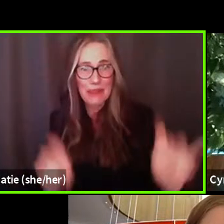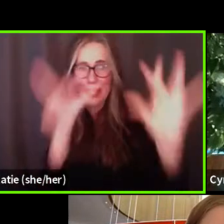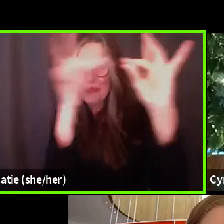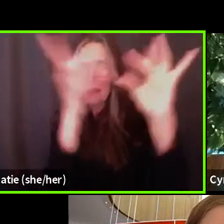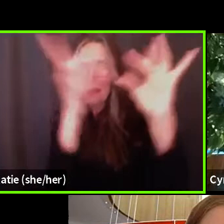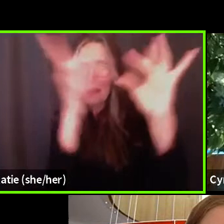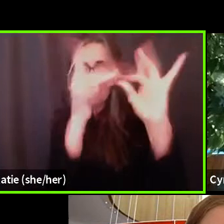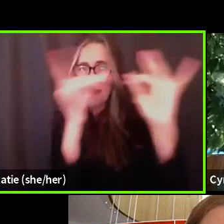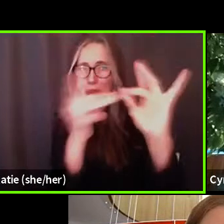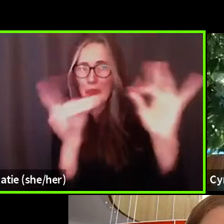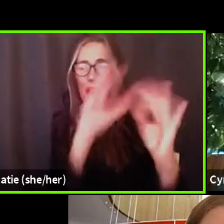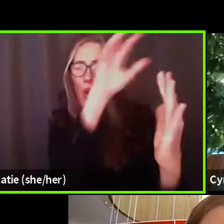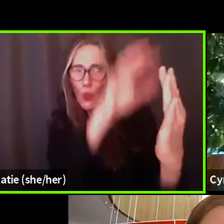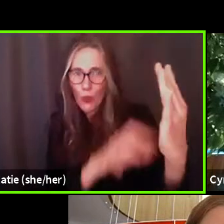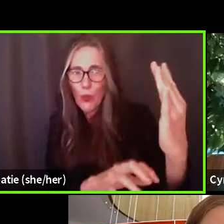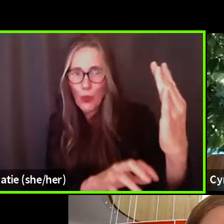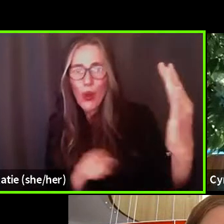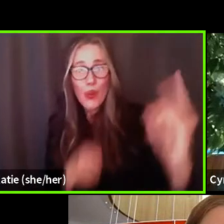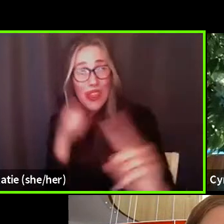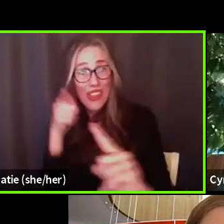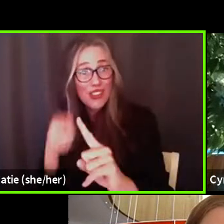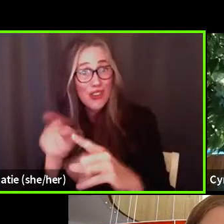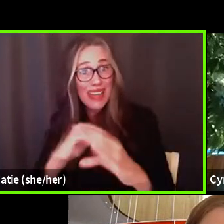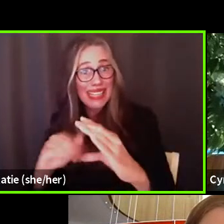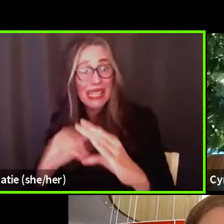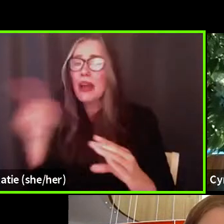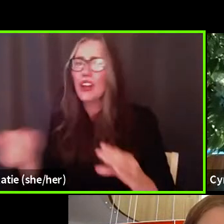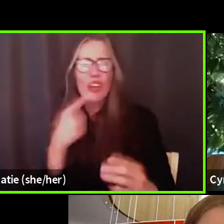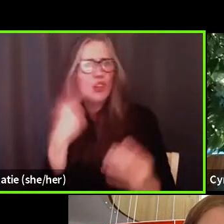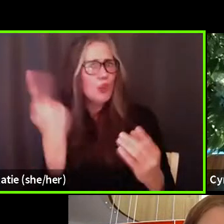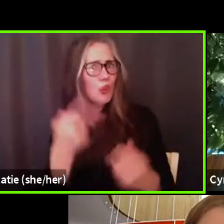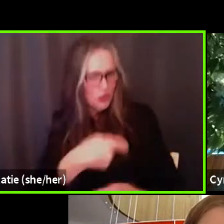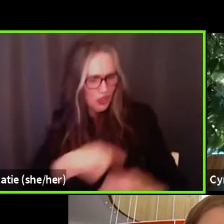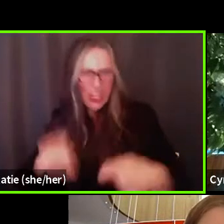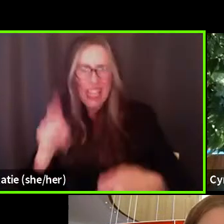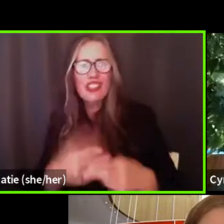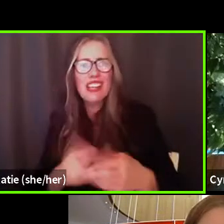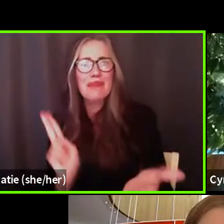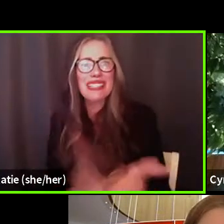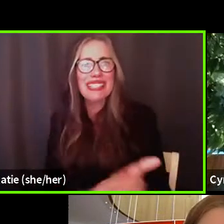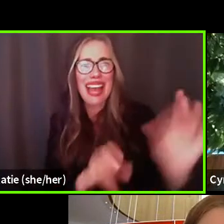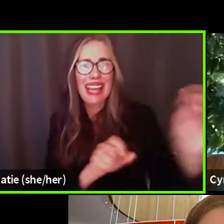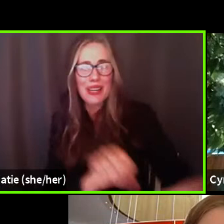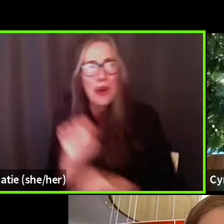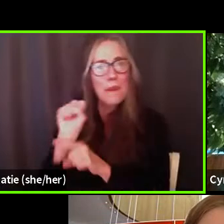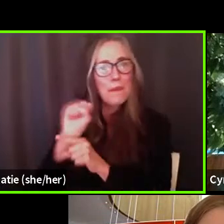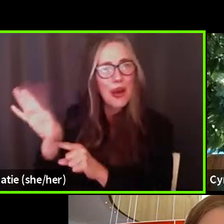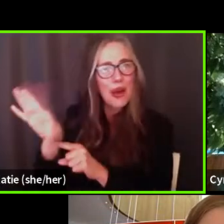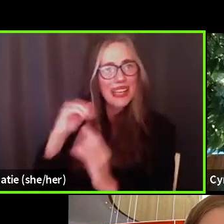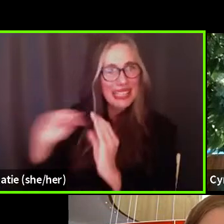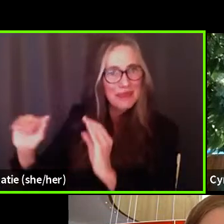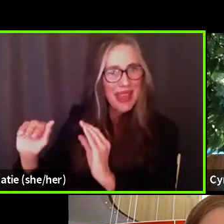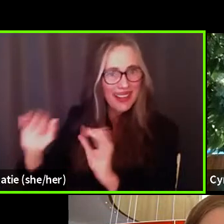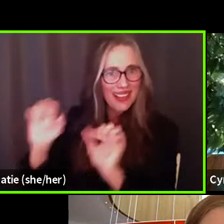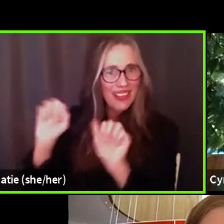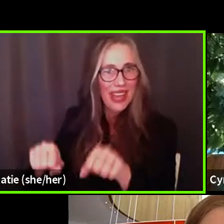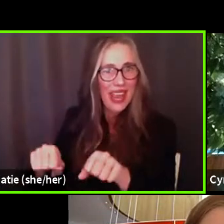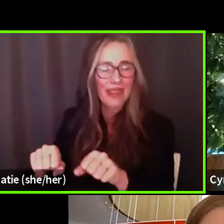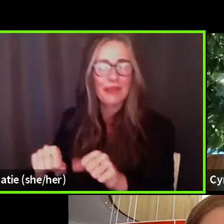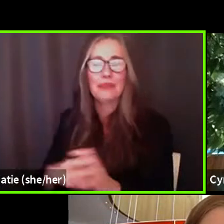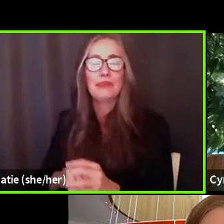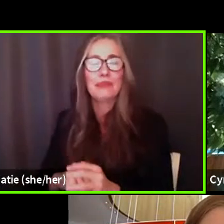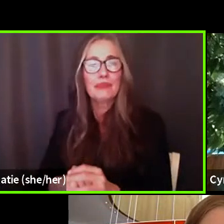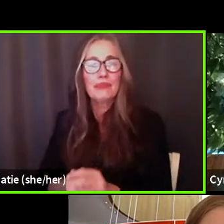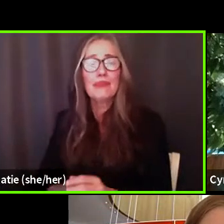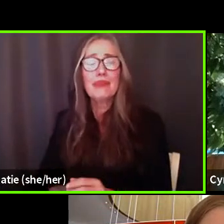and included the direct email that you can send your letter to and if you can we are asking for letters to